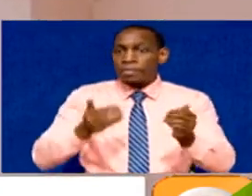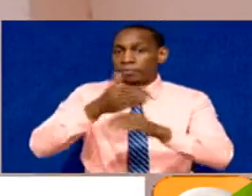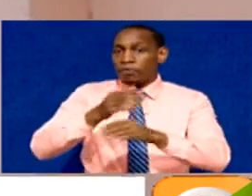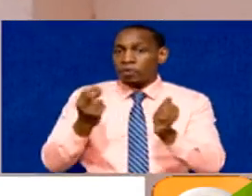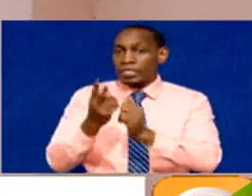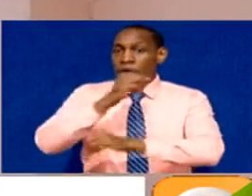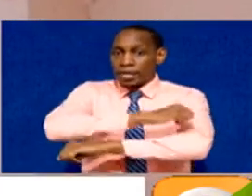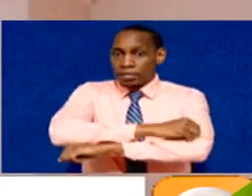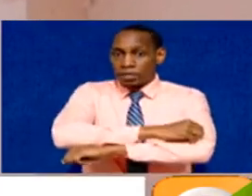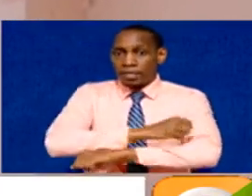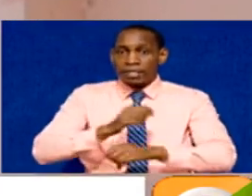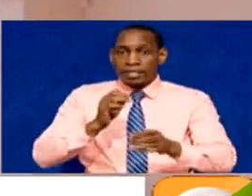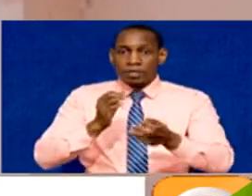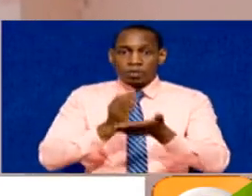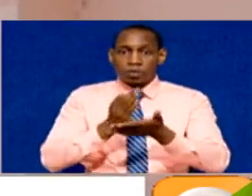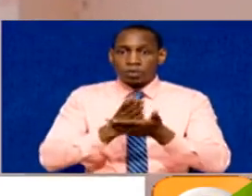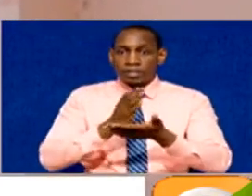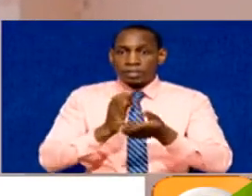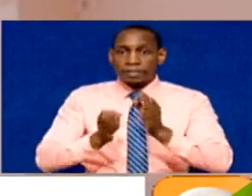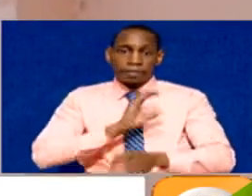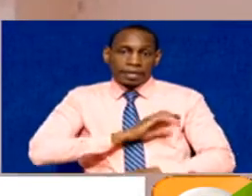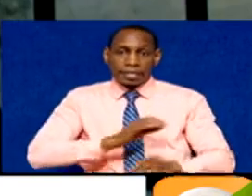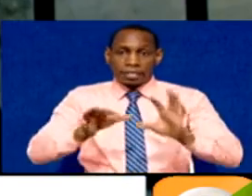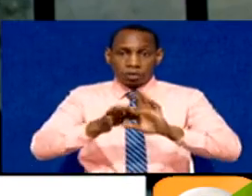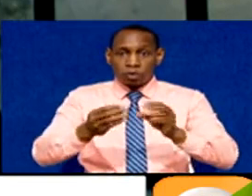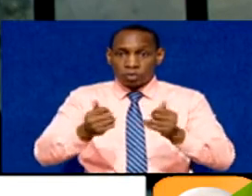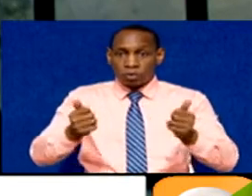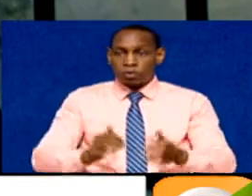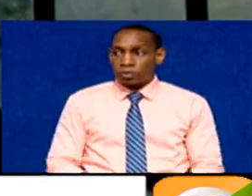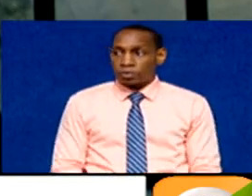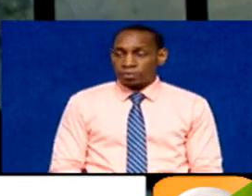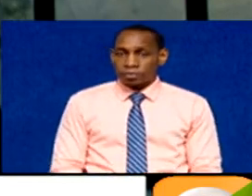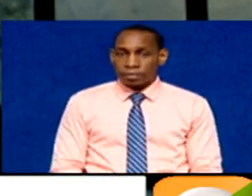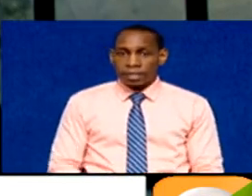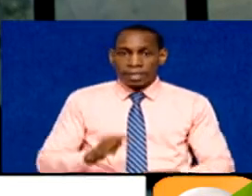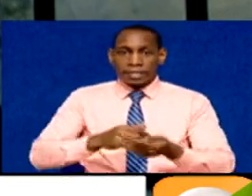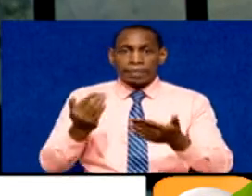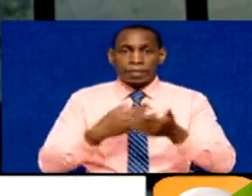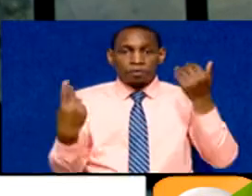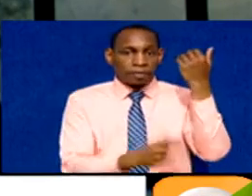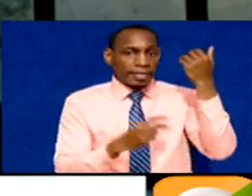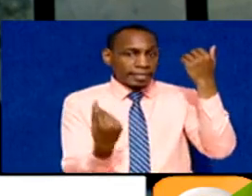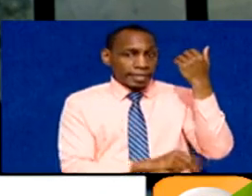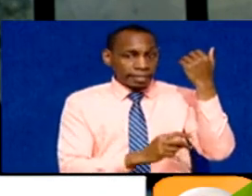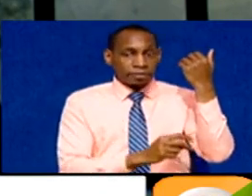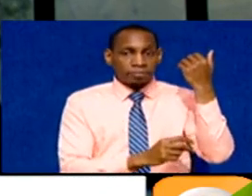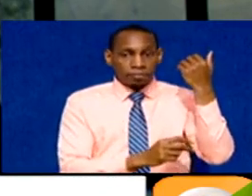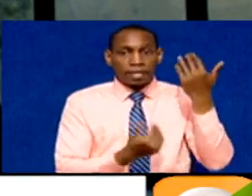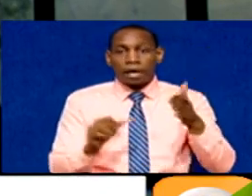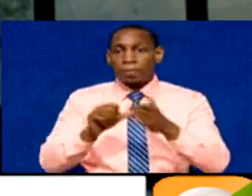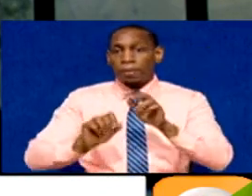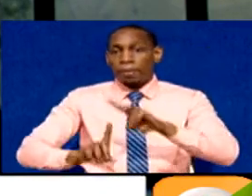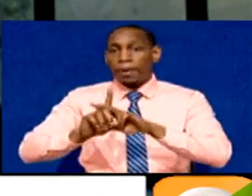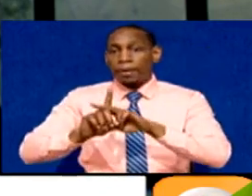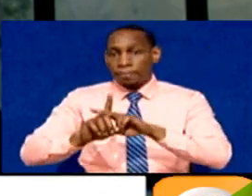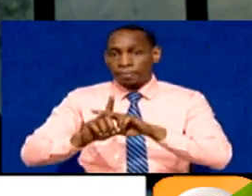in secondary schools if character is to be part of the solution. Vile walitoa kiboko, hapa ndio mambo ilienda